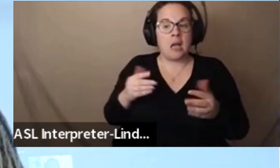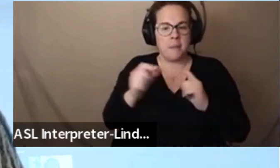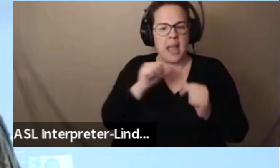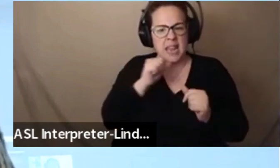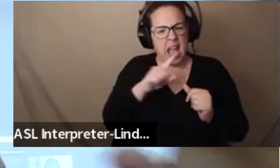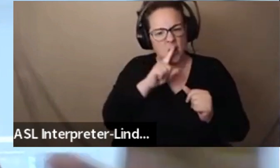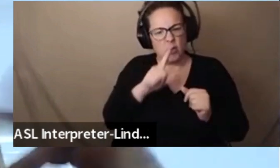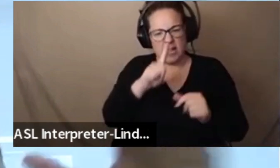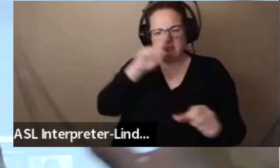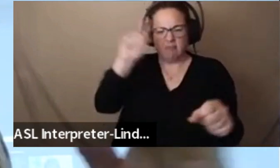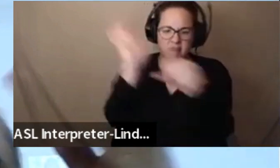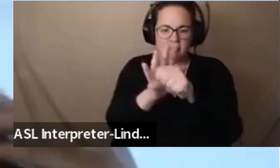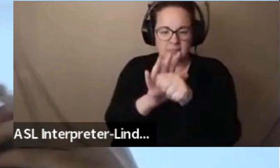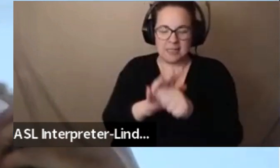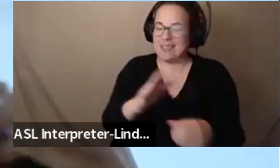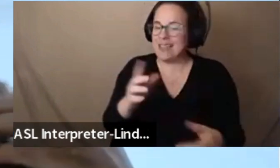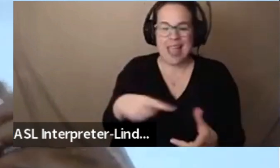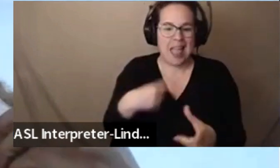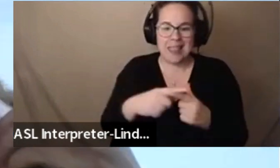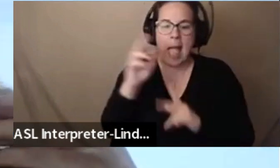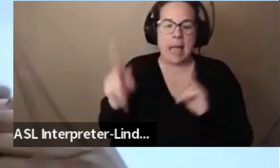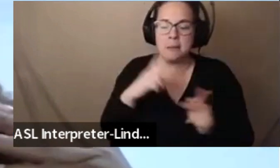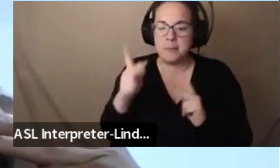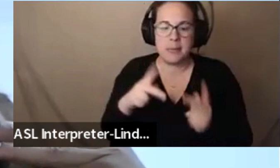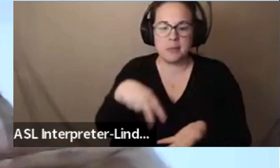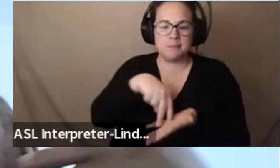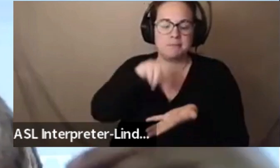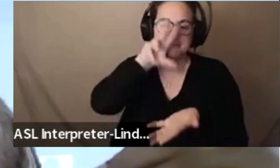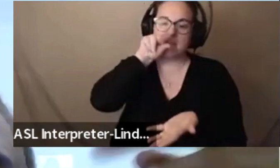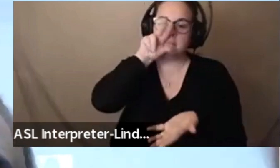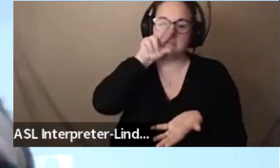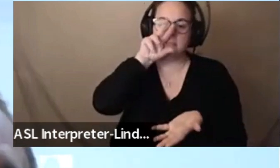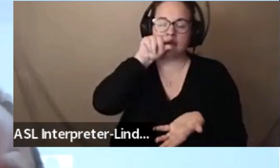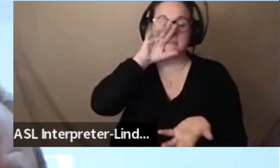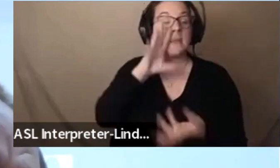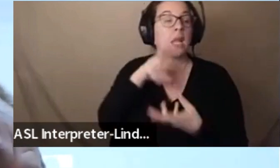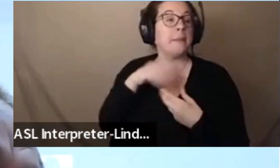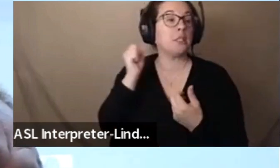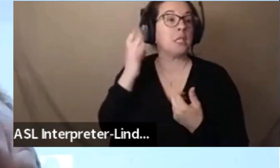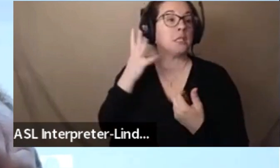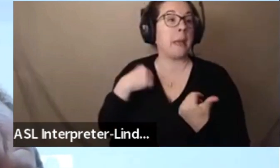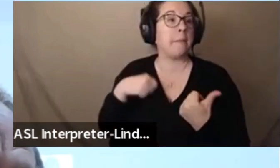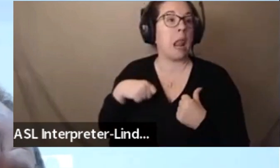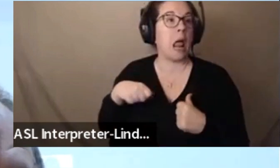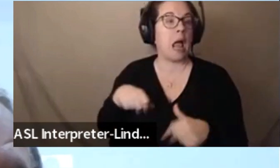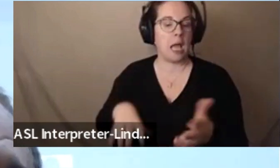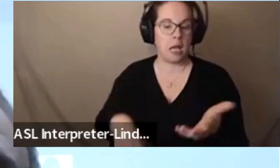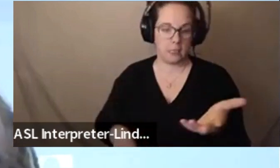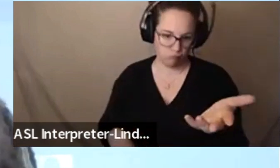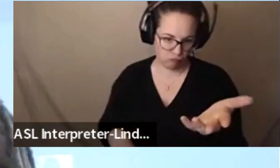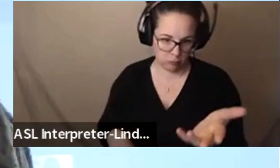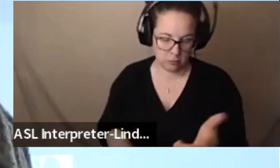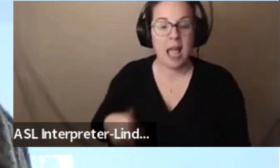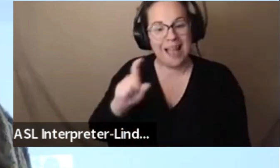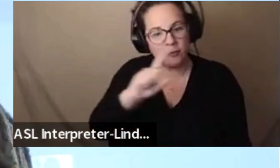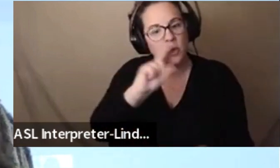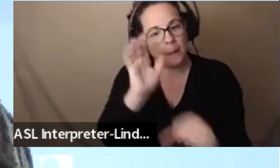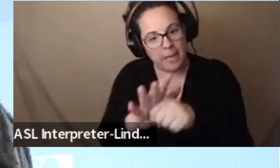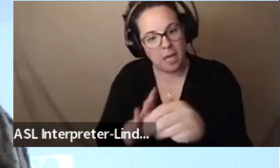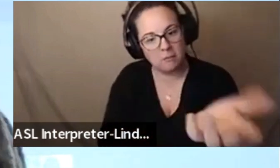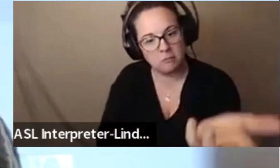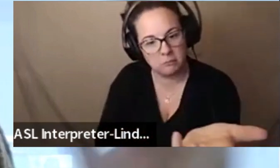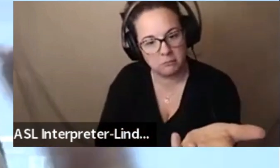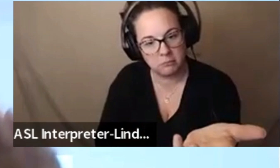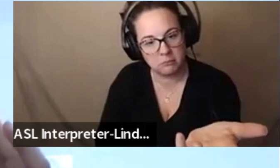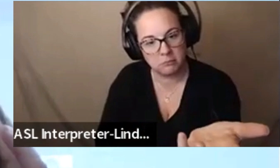fall apart, and they've got a great gimmick and it lasts for the first 10 minutes of the play, and then it just evolves into people saying the lines in Shakespearean